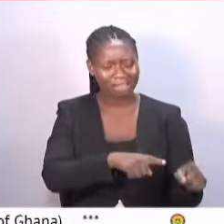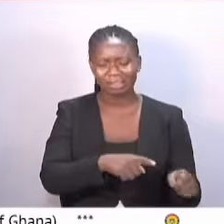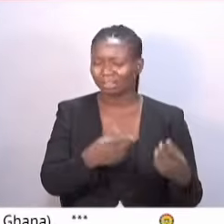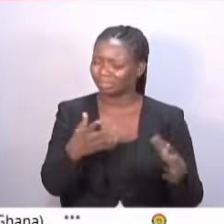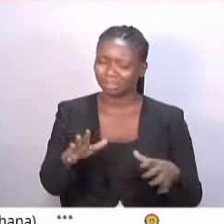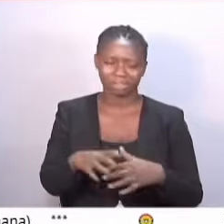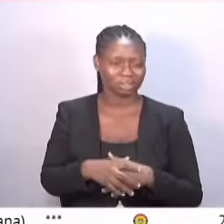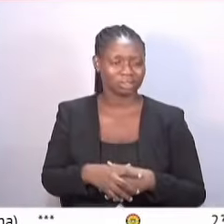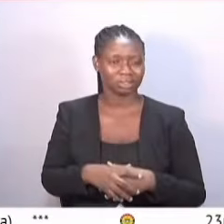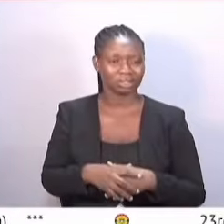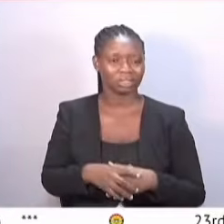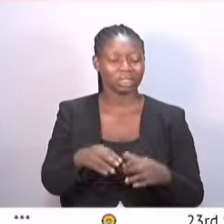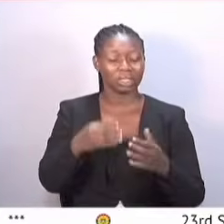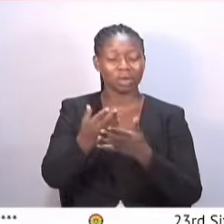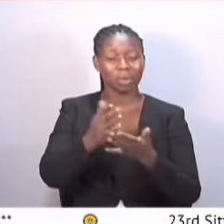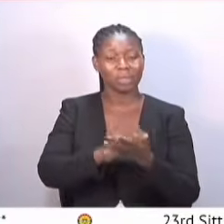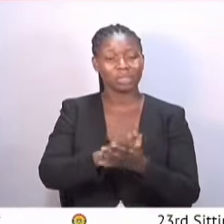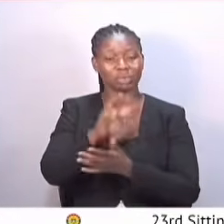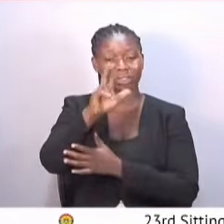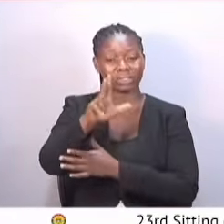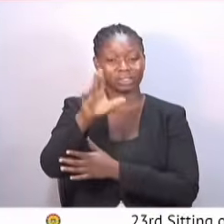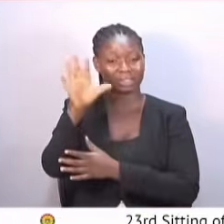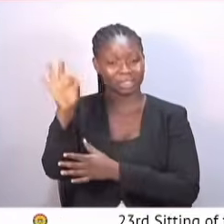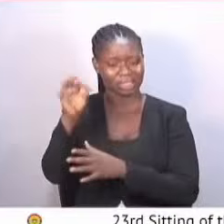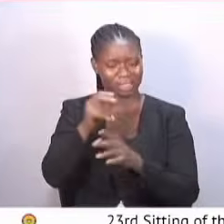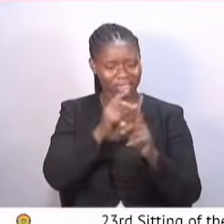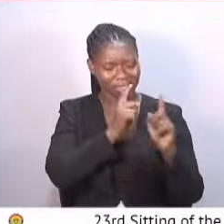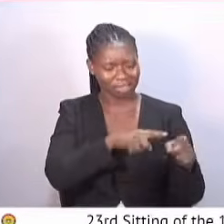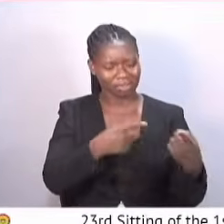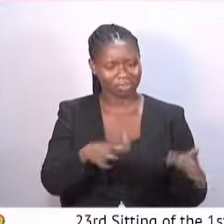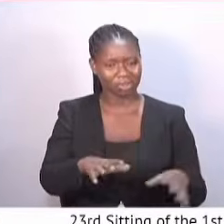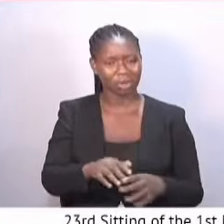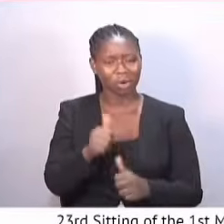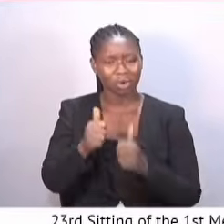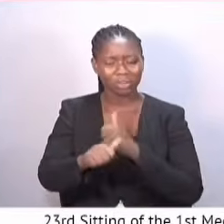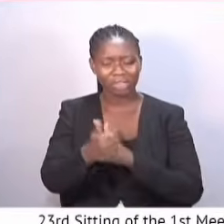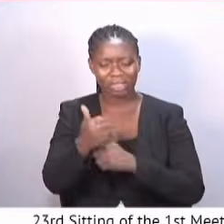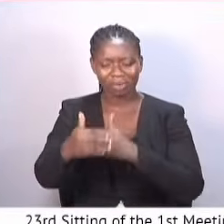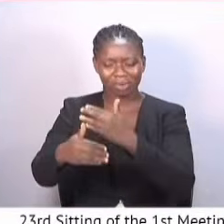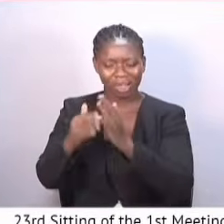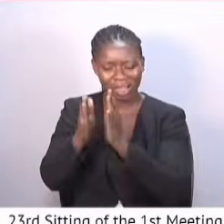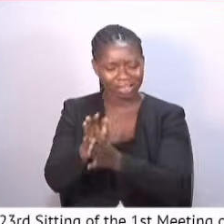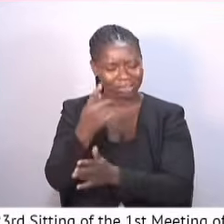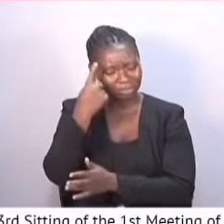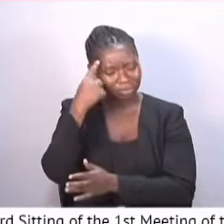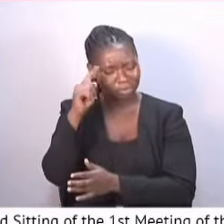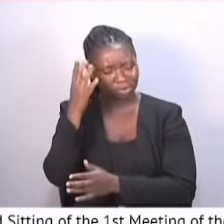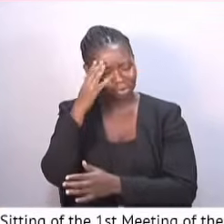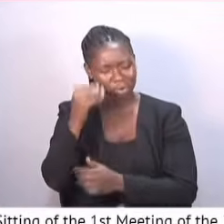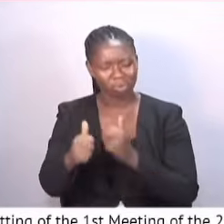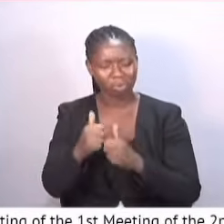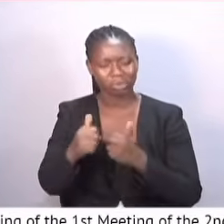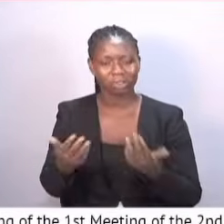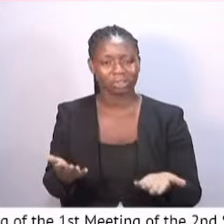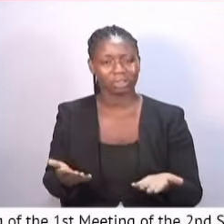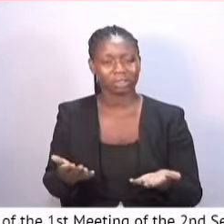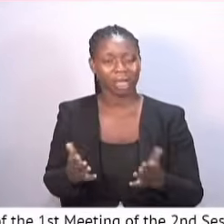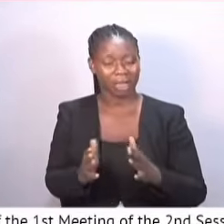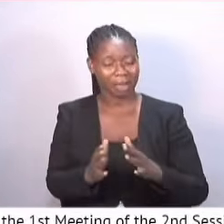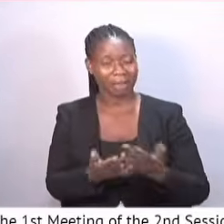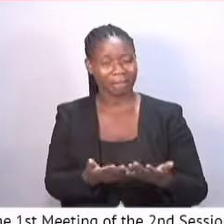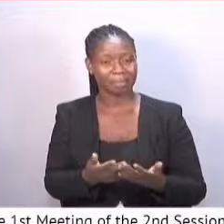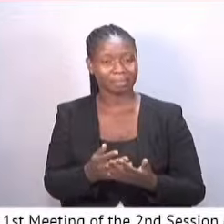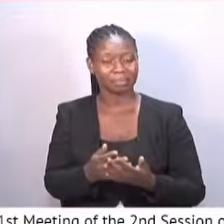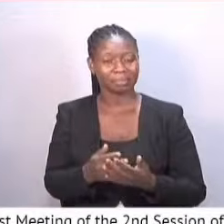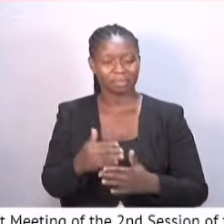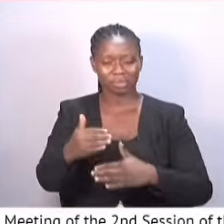answered, as in page 39. Which other progress are you asking of, apart